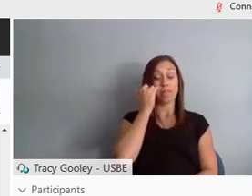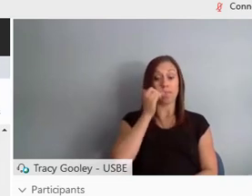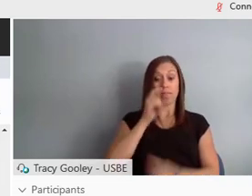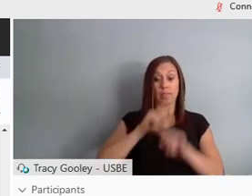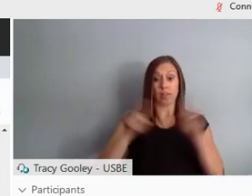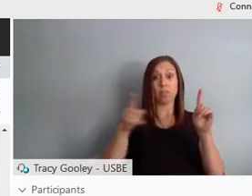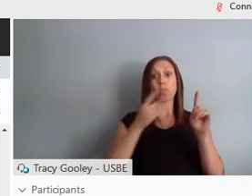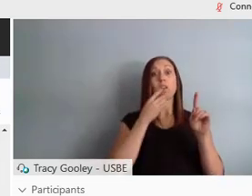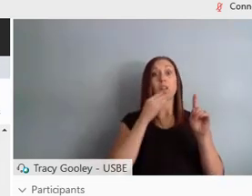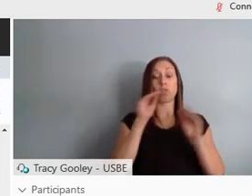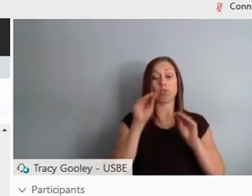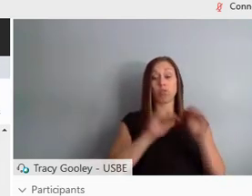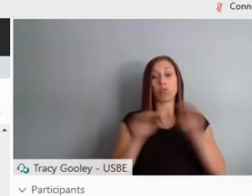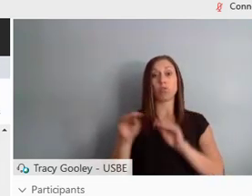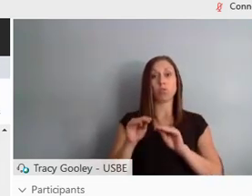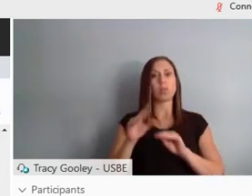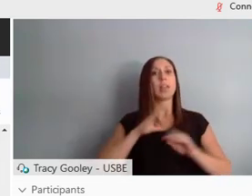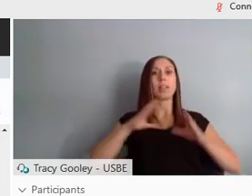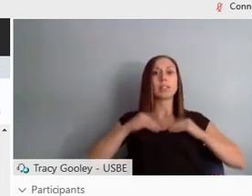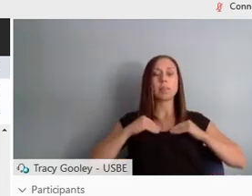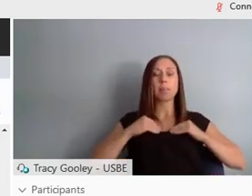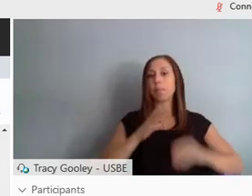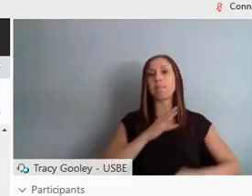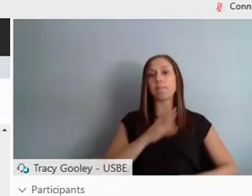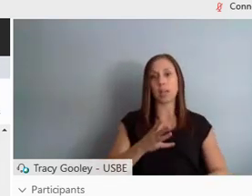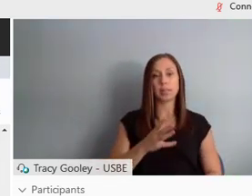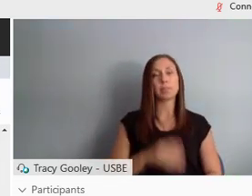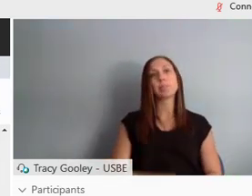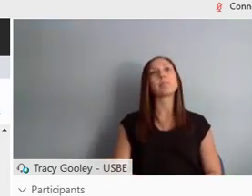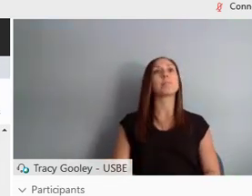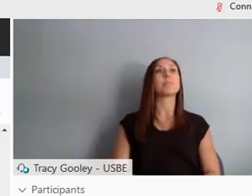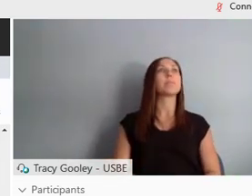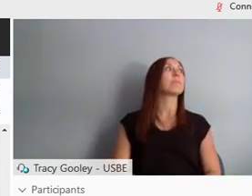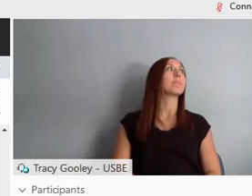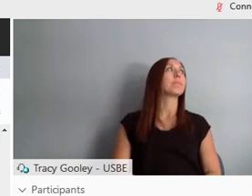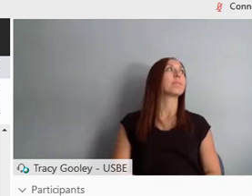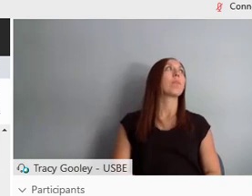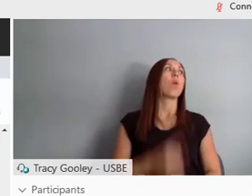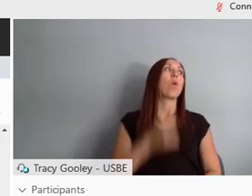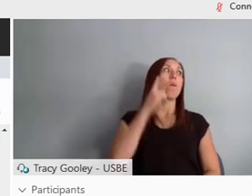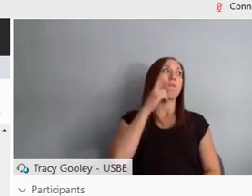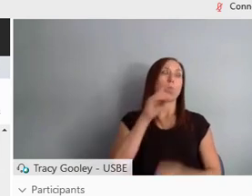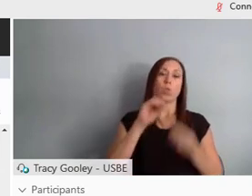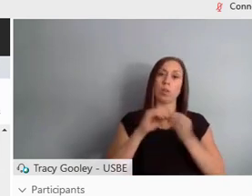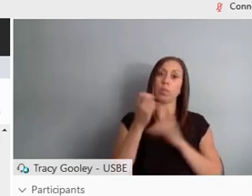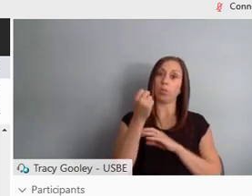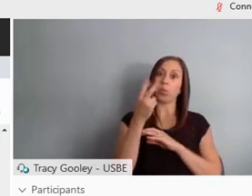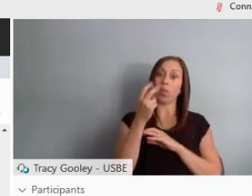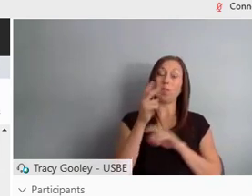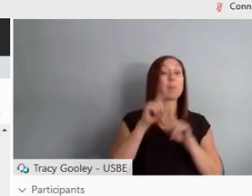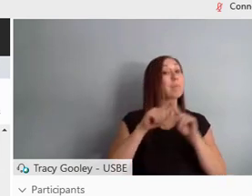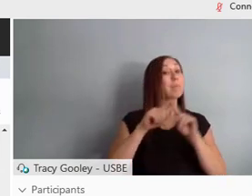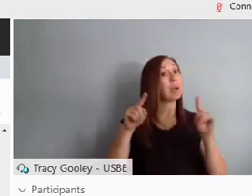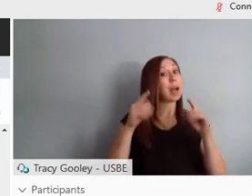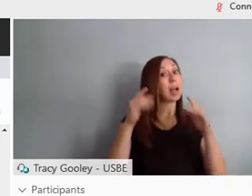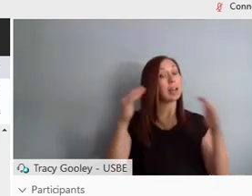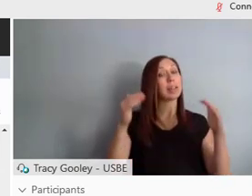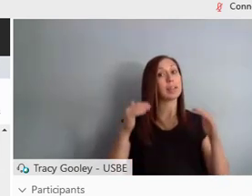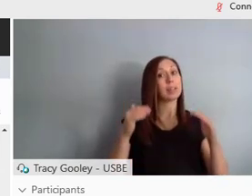are different colors, that's acceptable for question number 12. When it comes to